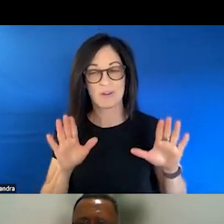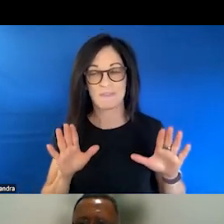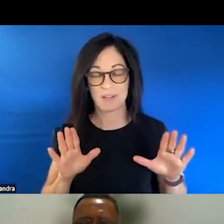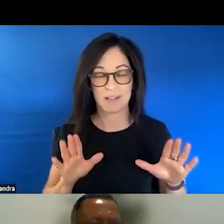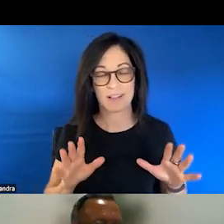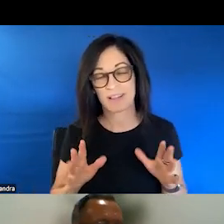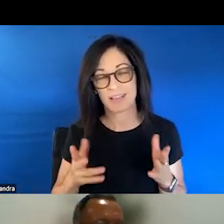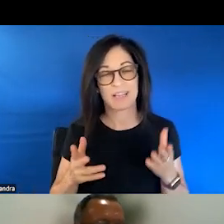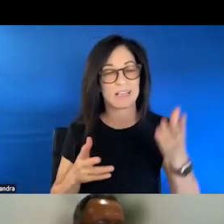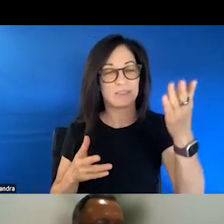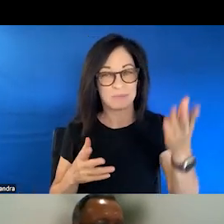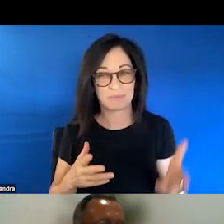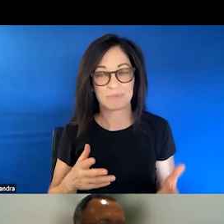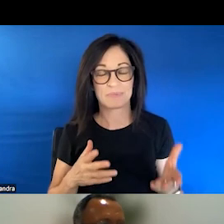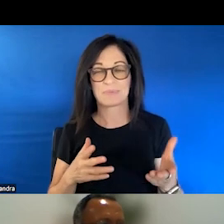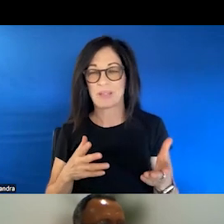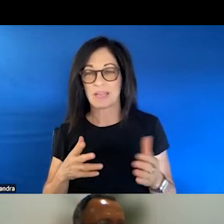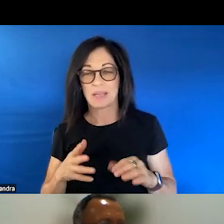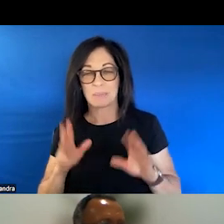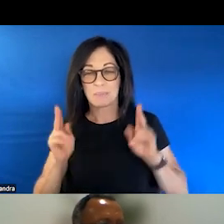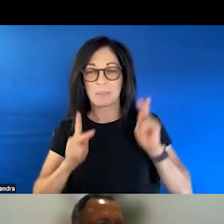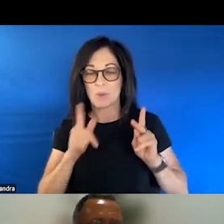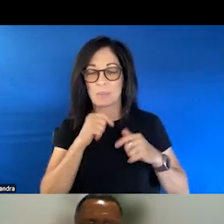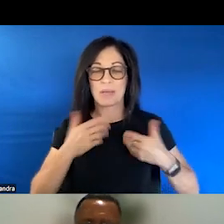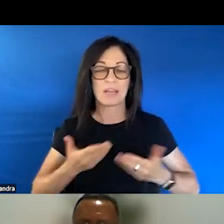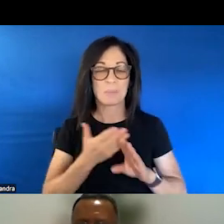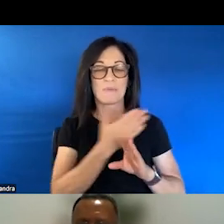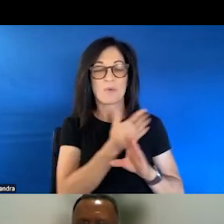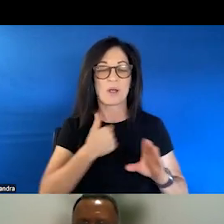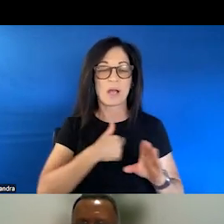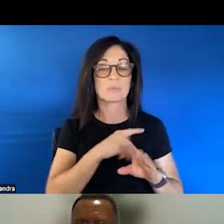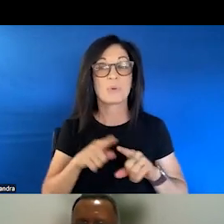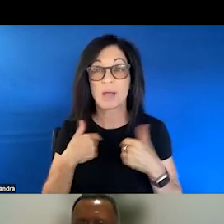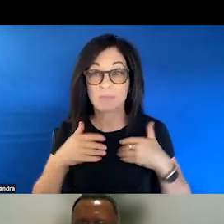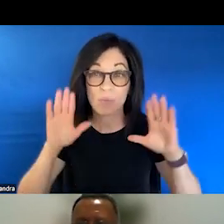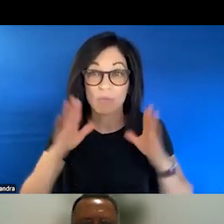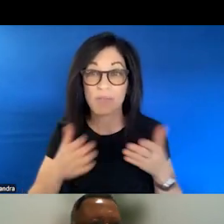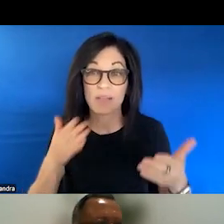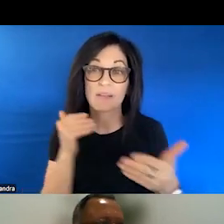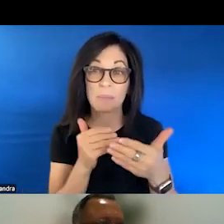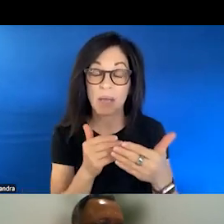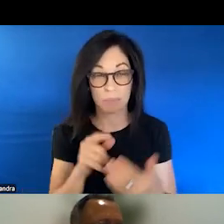of those who have been spoken before us, but we've got some wonderful things coming up next week.